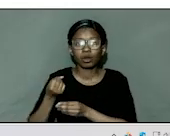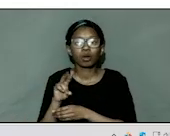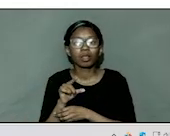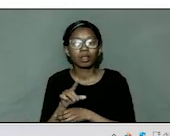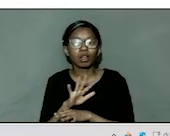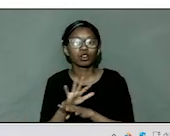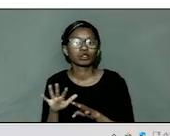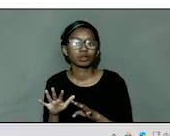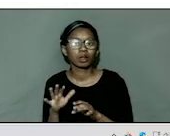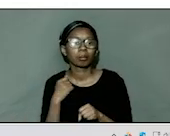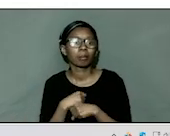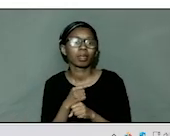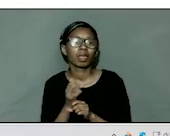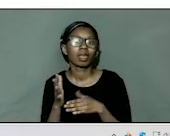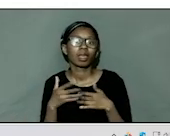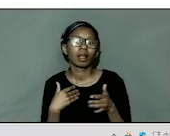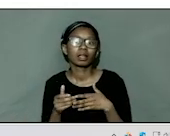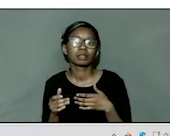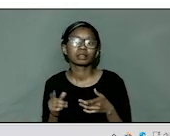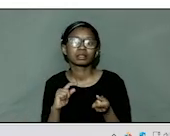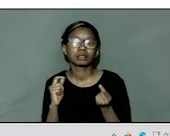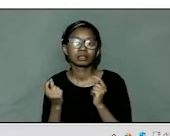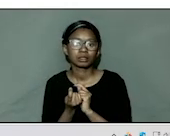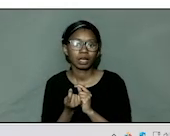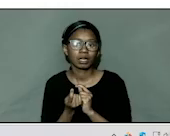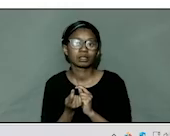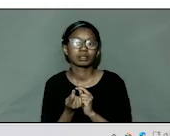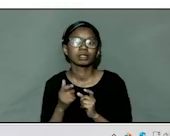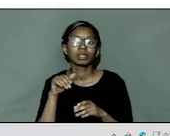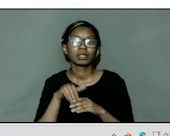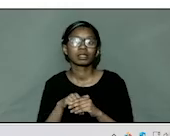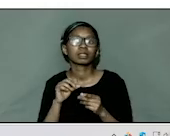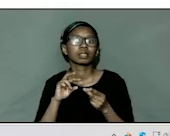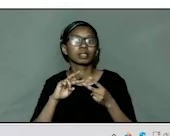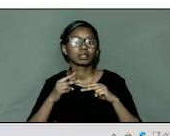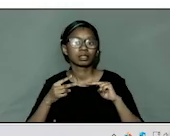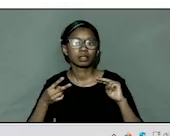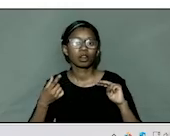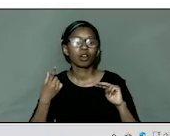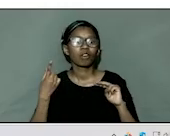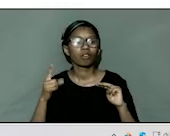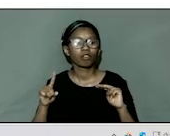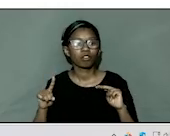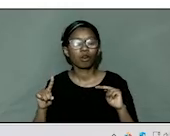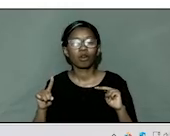cause any change to the DNA of an organism's gametes.